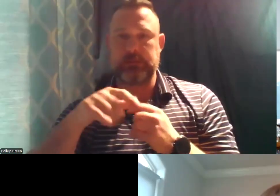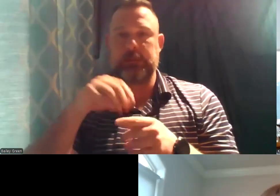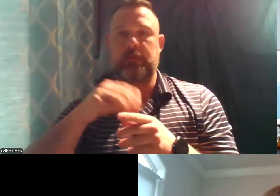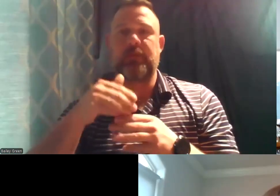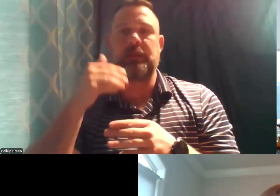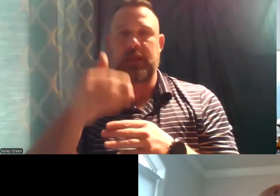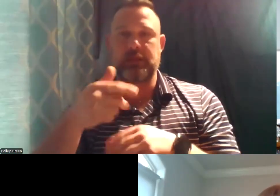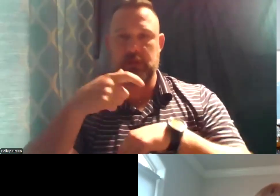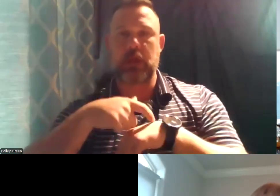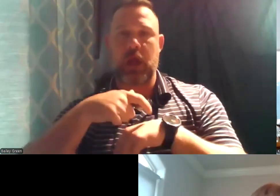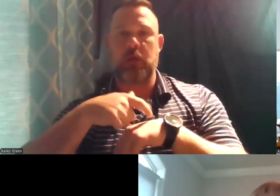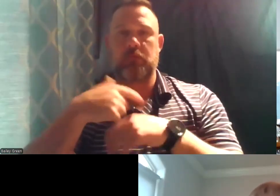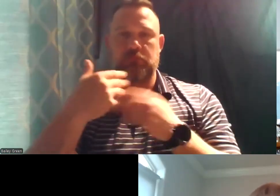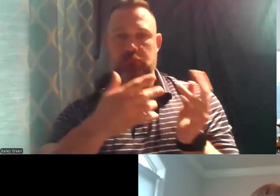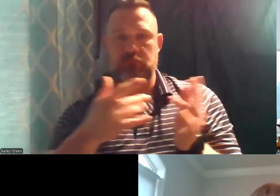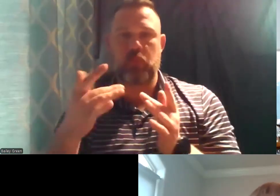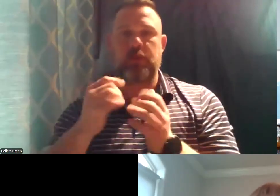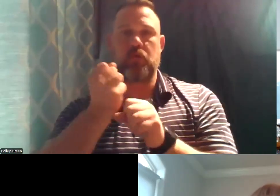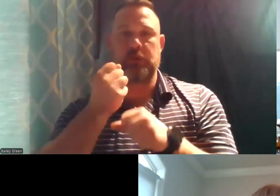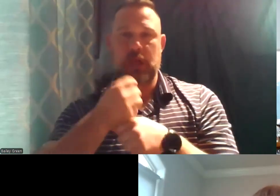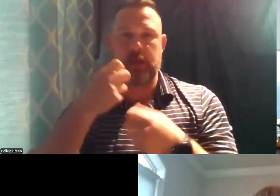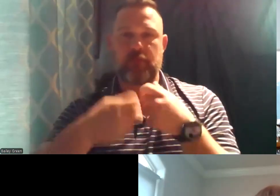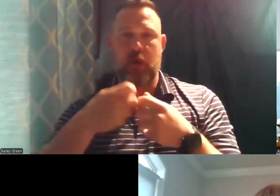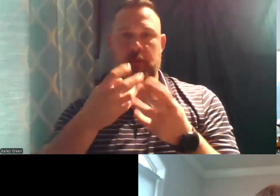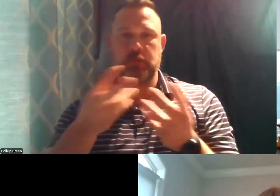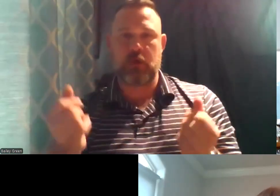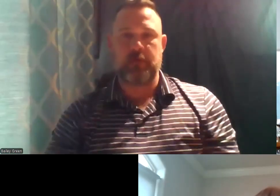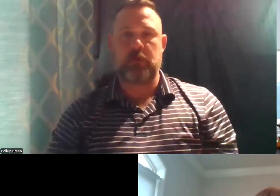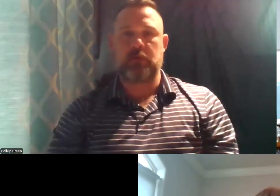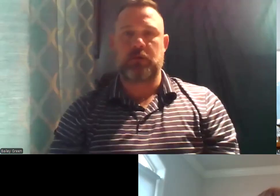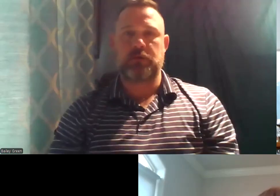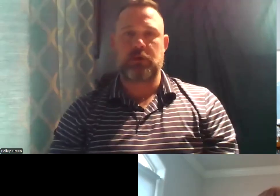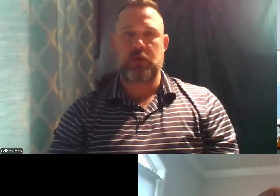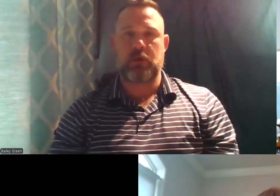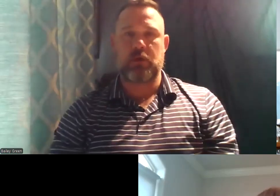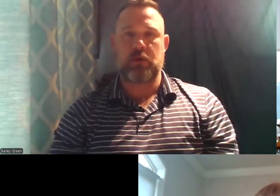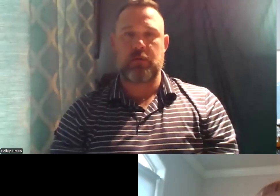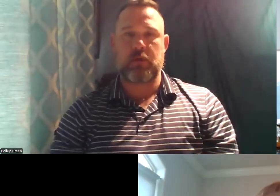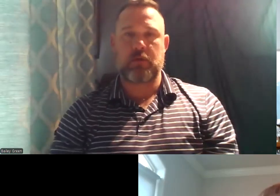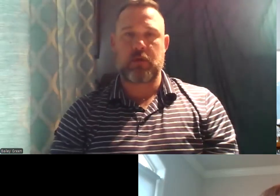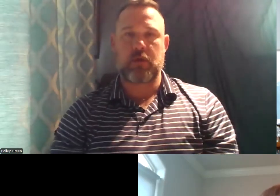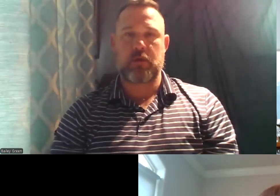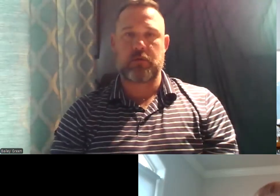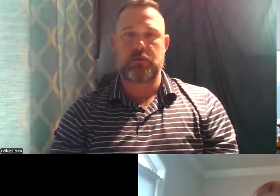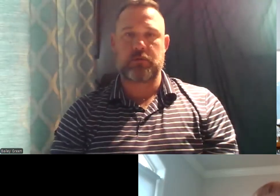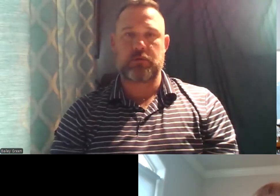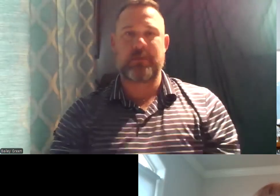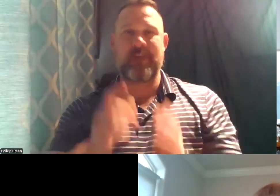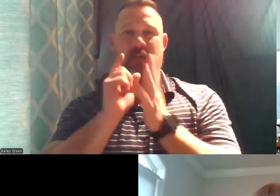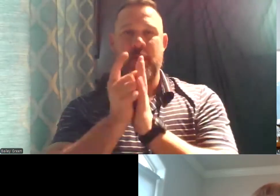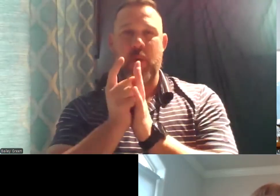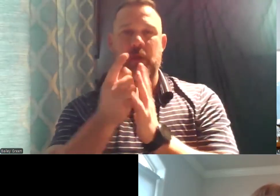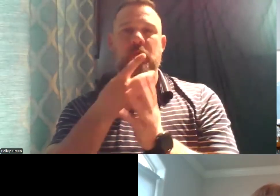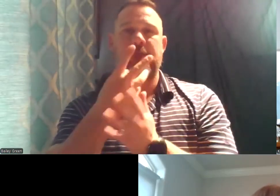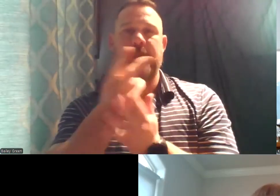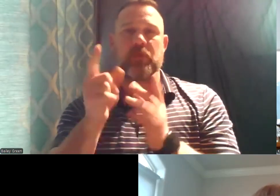bit of time with some creative problem solving. So just grateful to welcome to you. And if you have a moment, we have at least one and maybe a